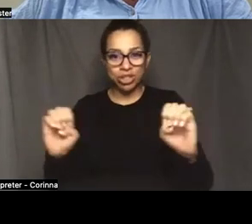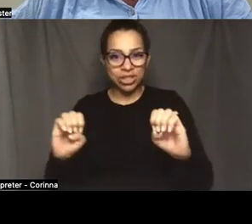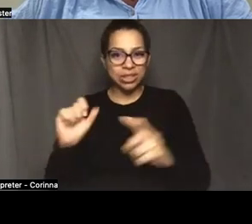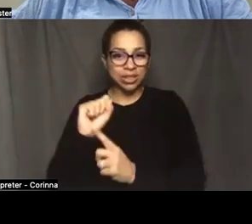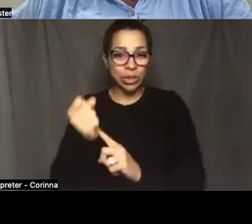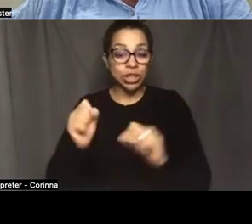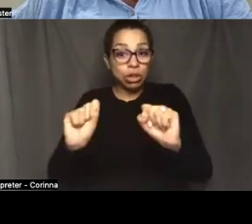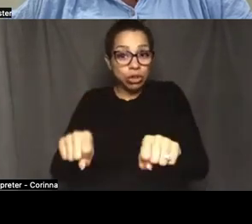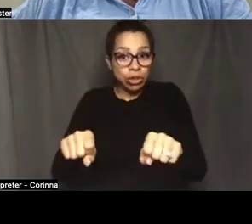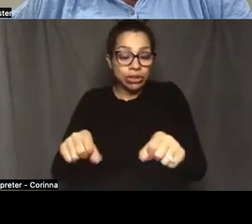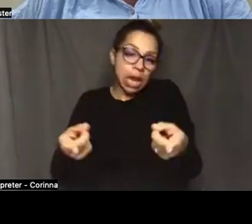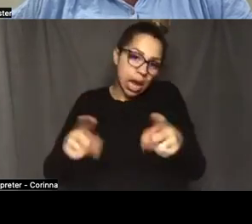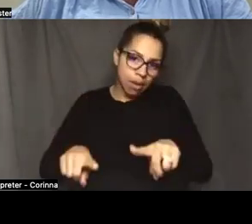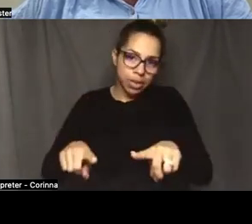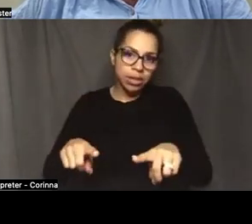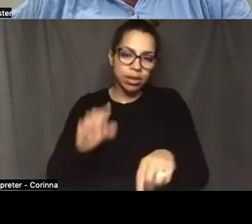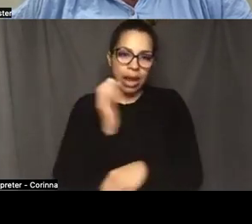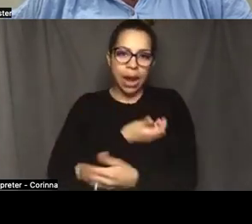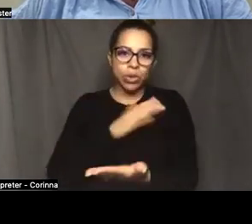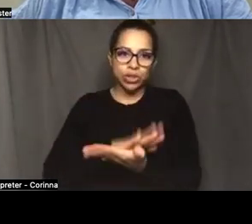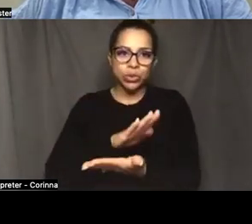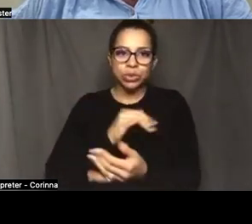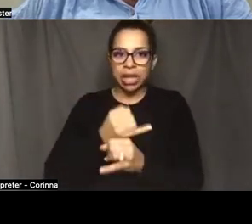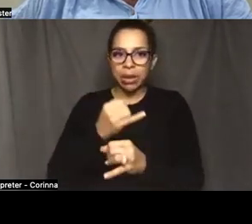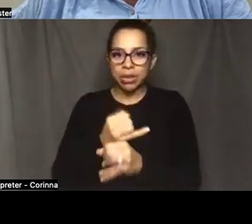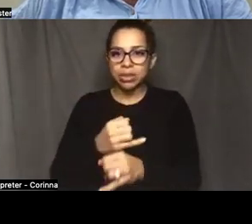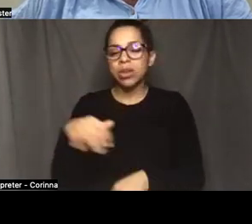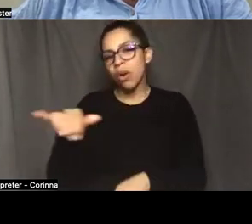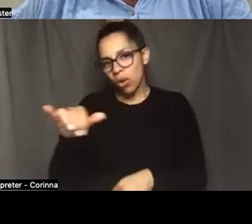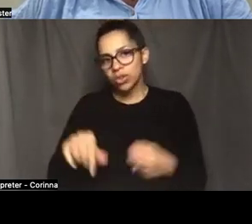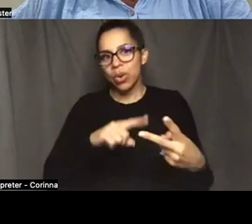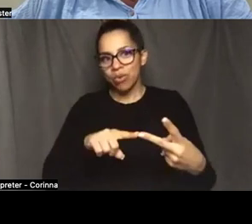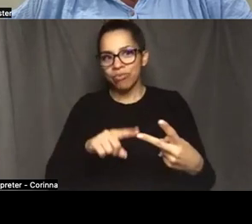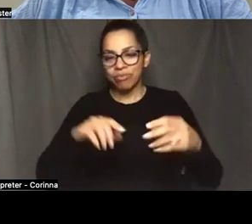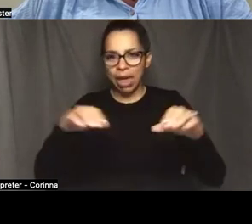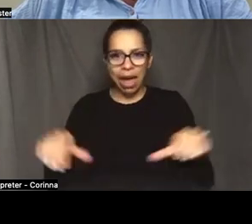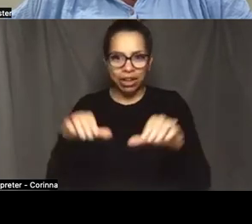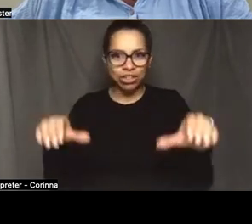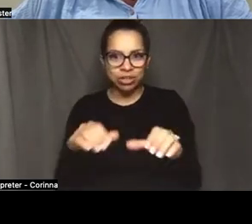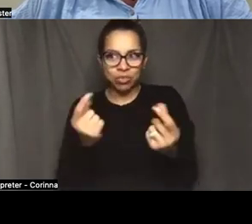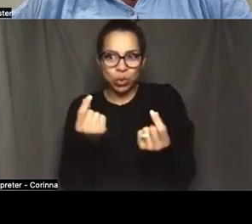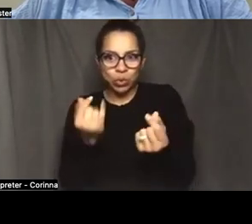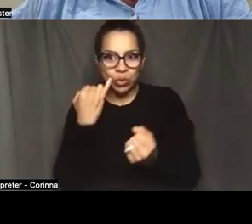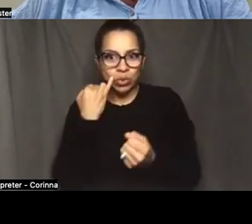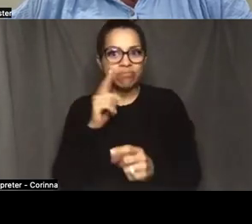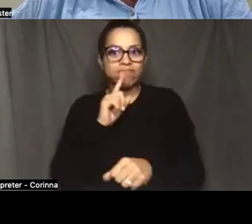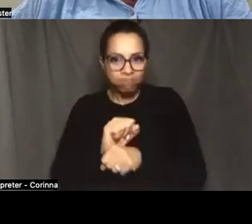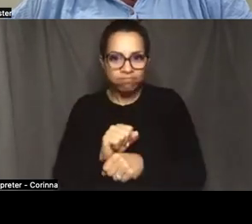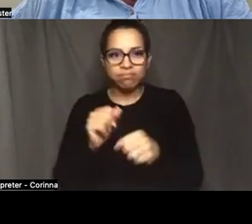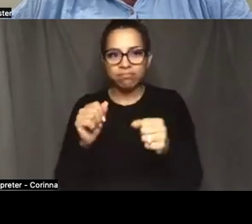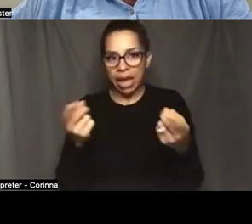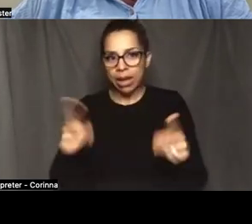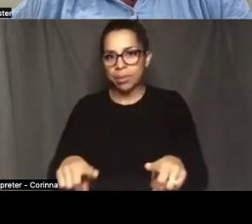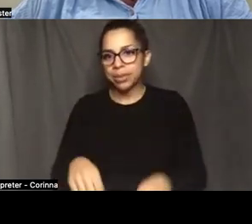potentially happen on our campuses, and also the actions and responses to those events. Next slide, please.